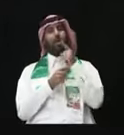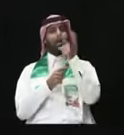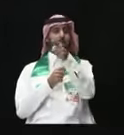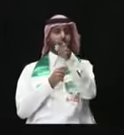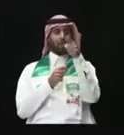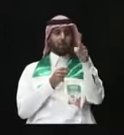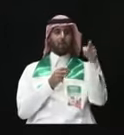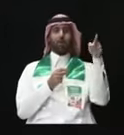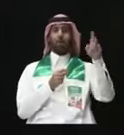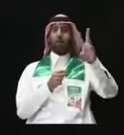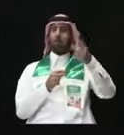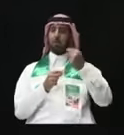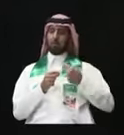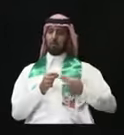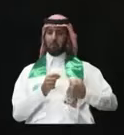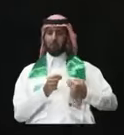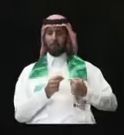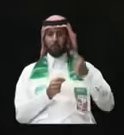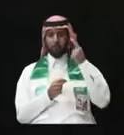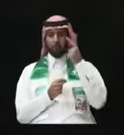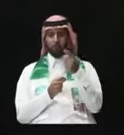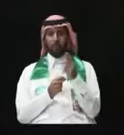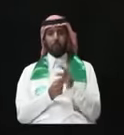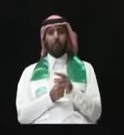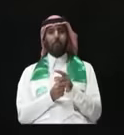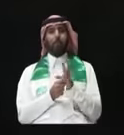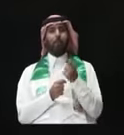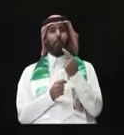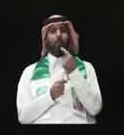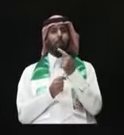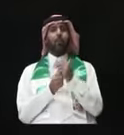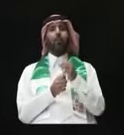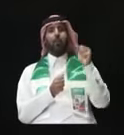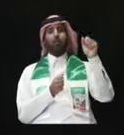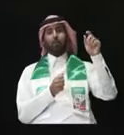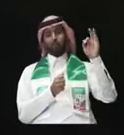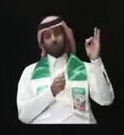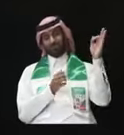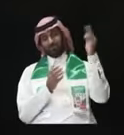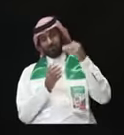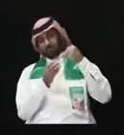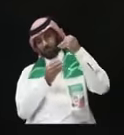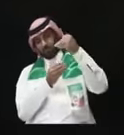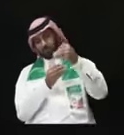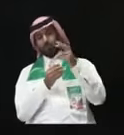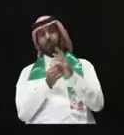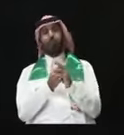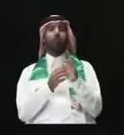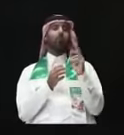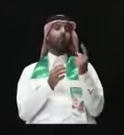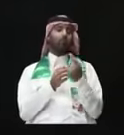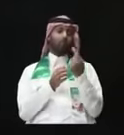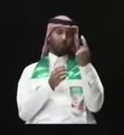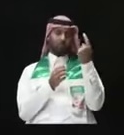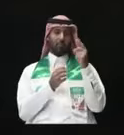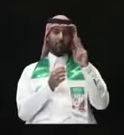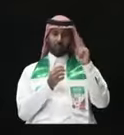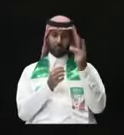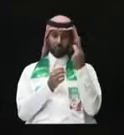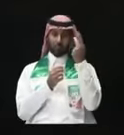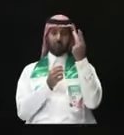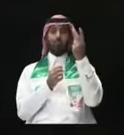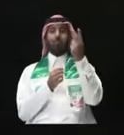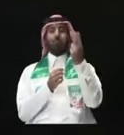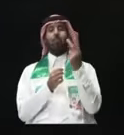of that, we will use a pronoun. So, after the pronoun, you will use verb number